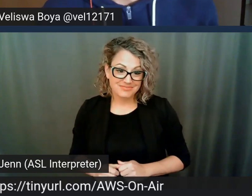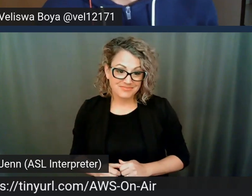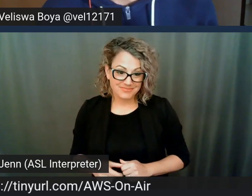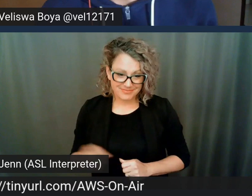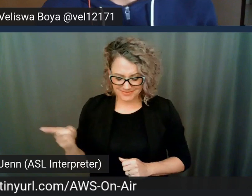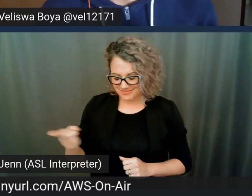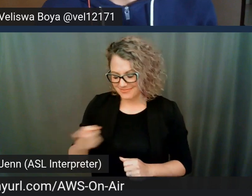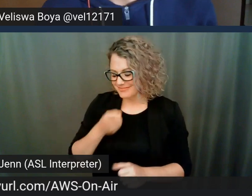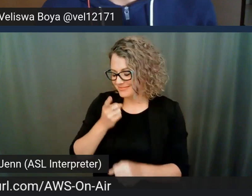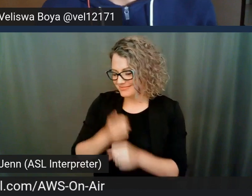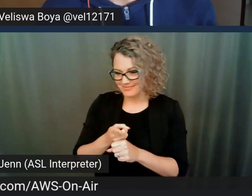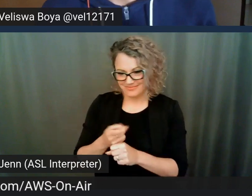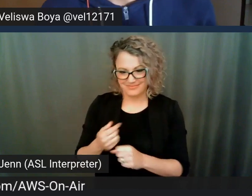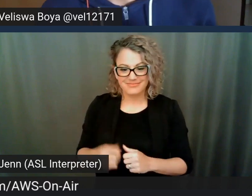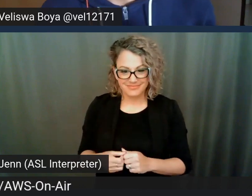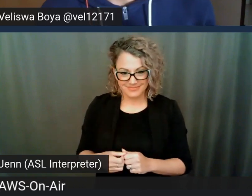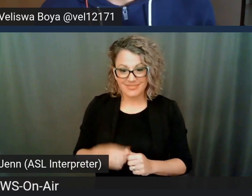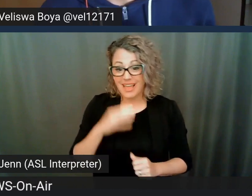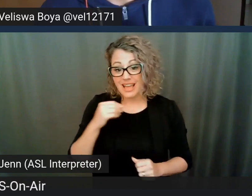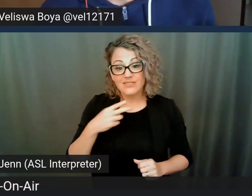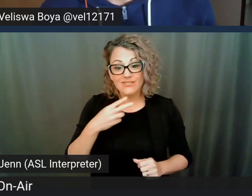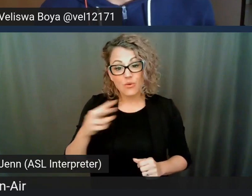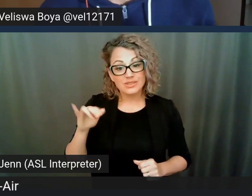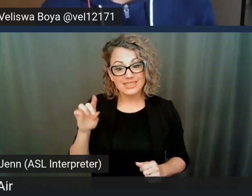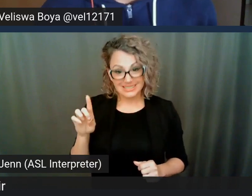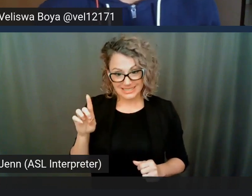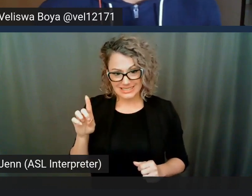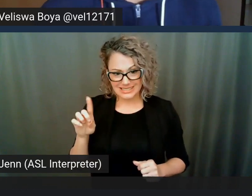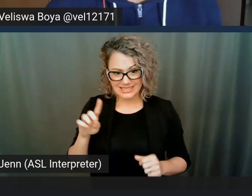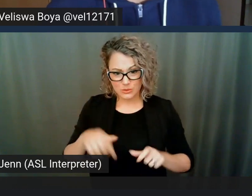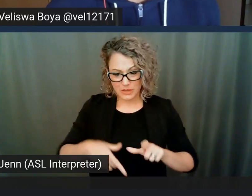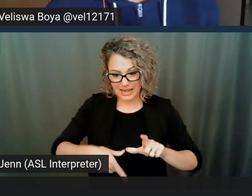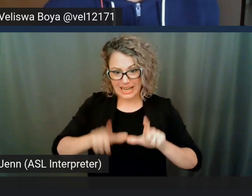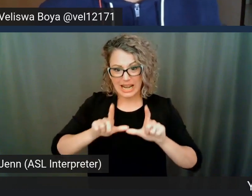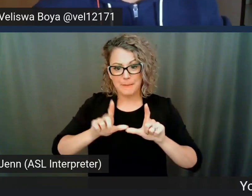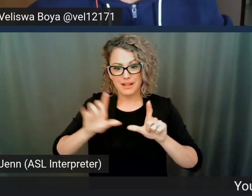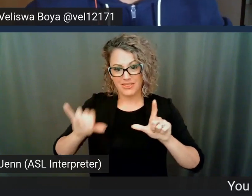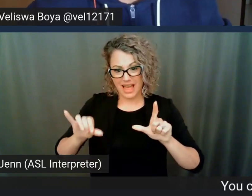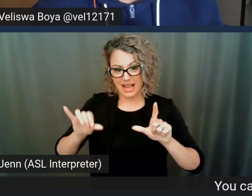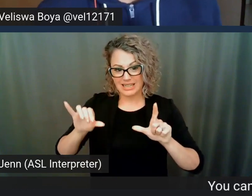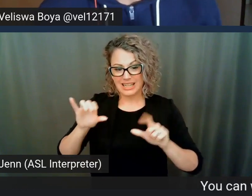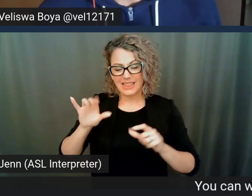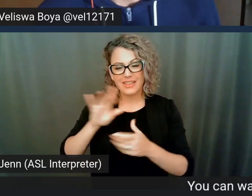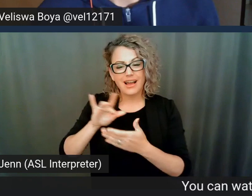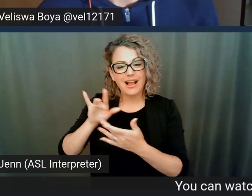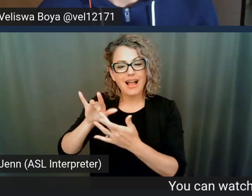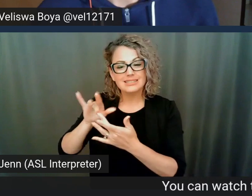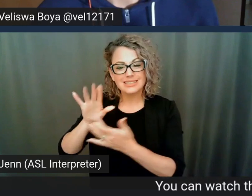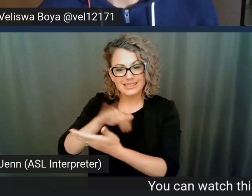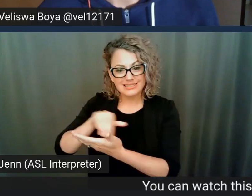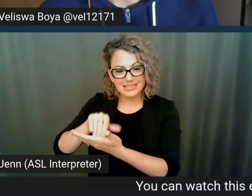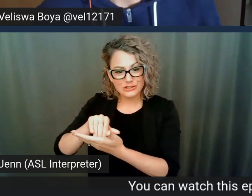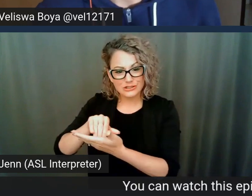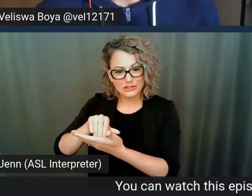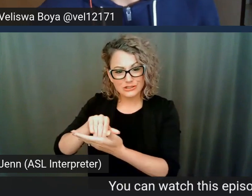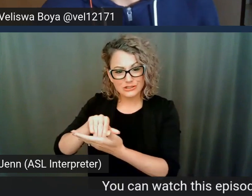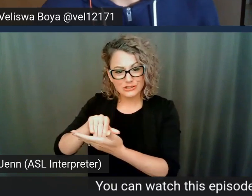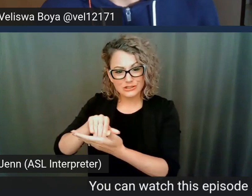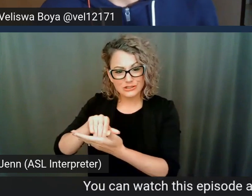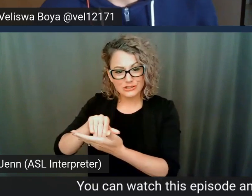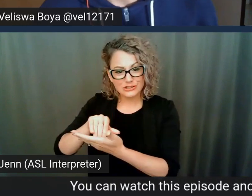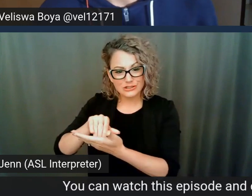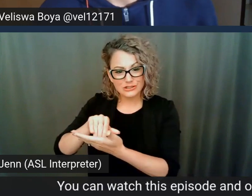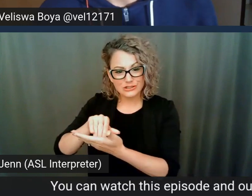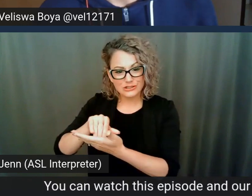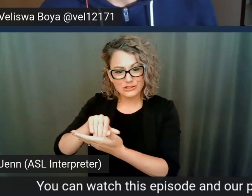Exactly. And Voice ID, you can easily enable Voice ID in your contact center instance. It's not a complicated process. You don't